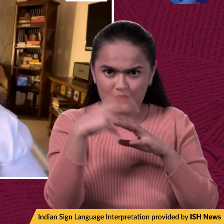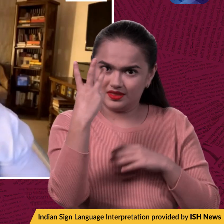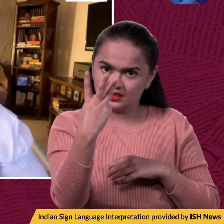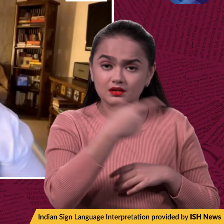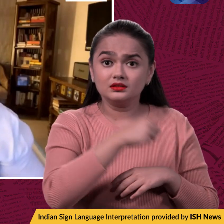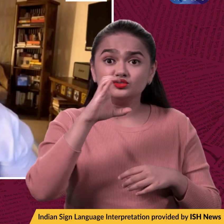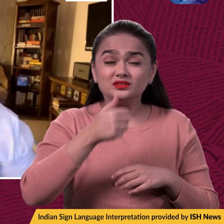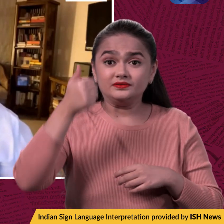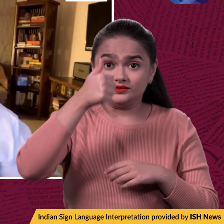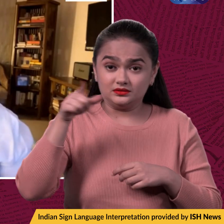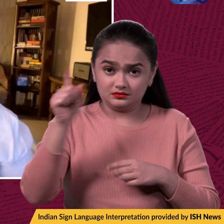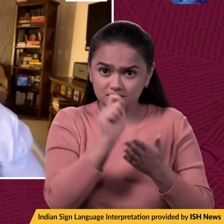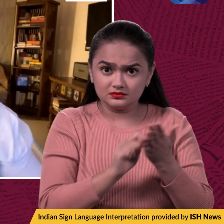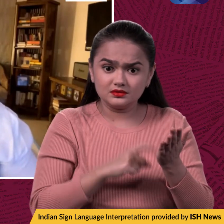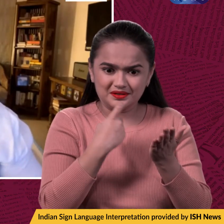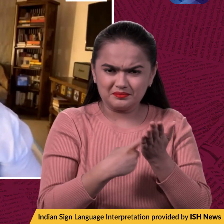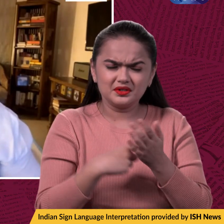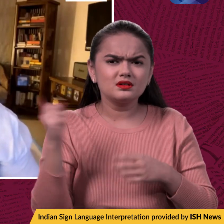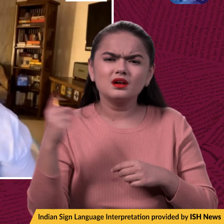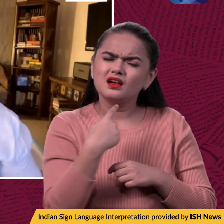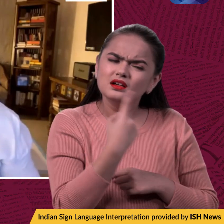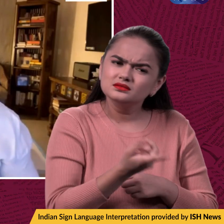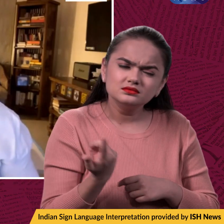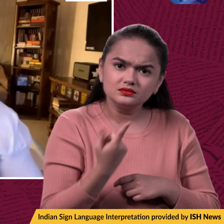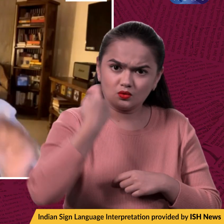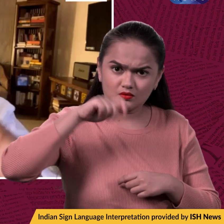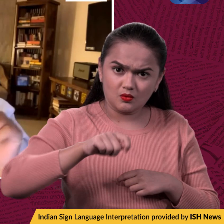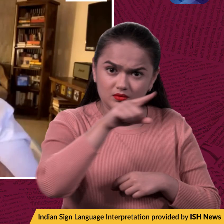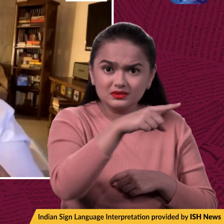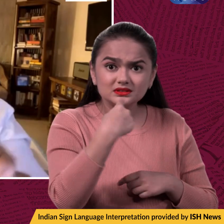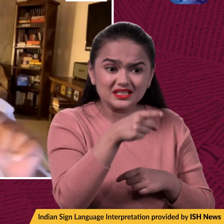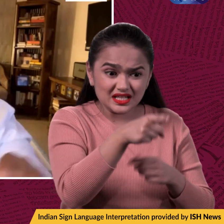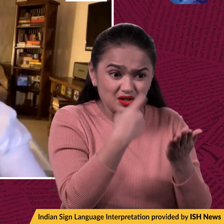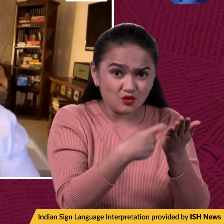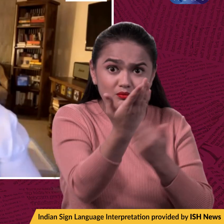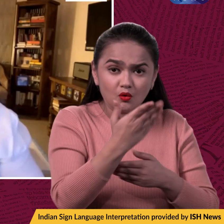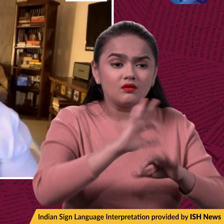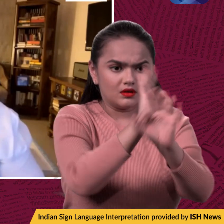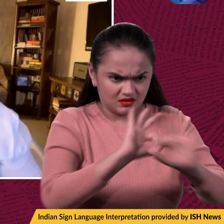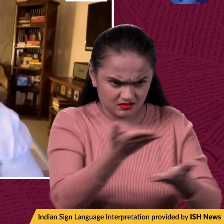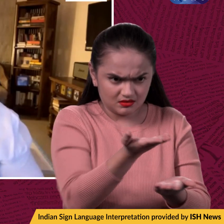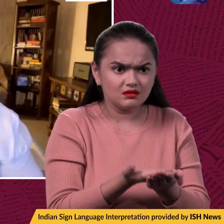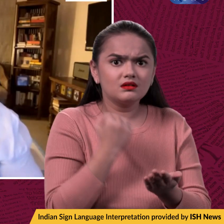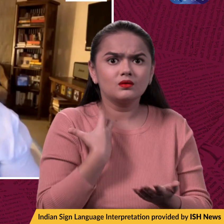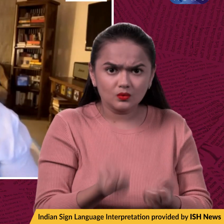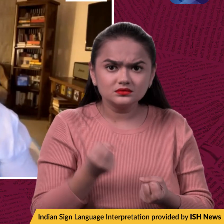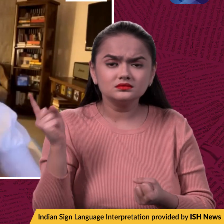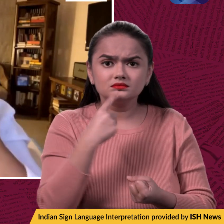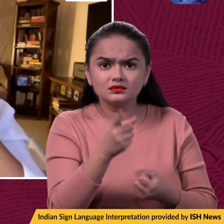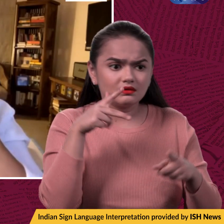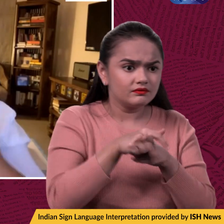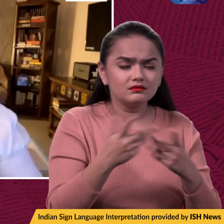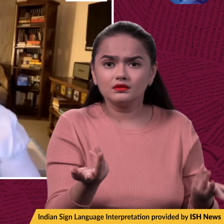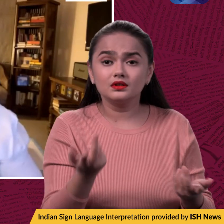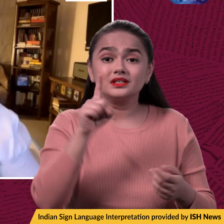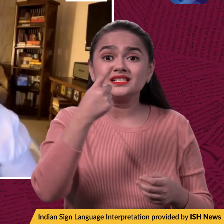Justice of India, Justice Ramana, and asked the court to make that report public. Now, Anil Ganvat is a